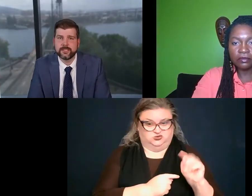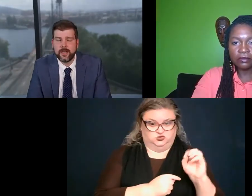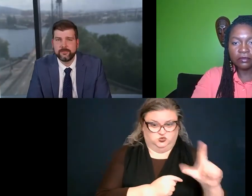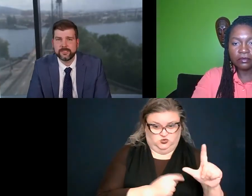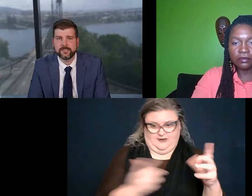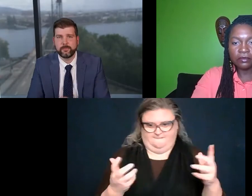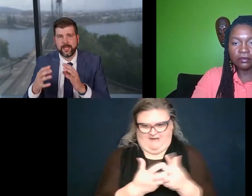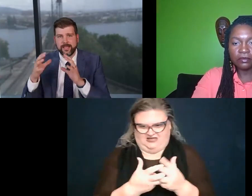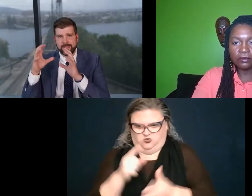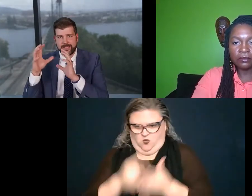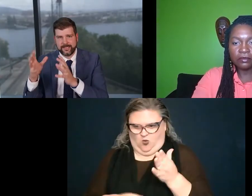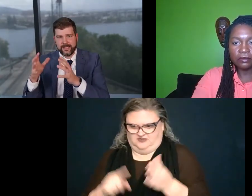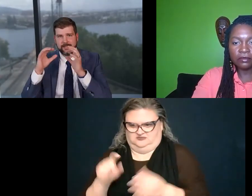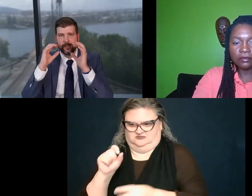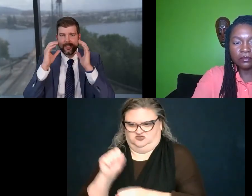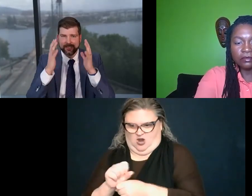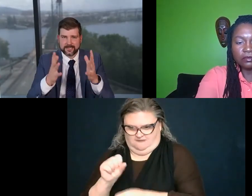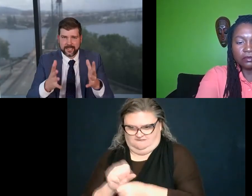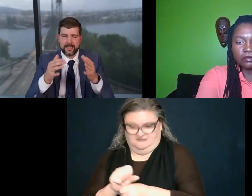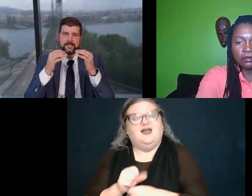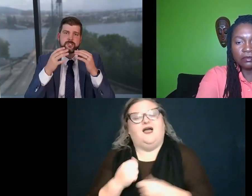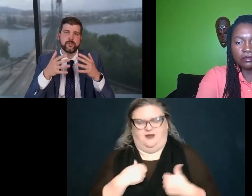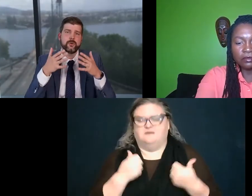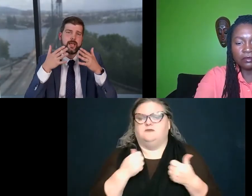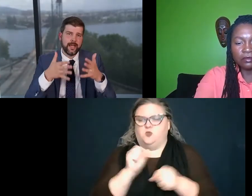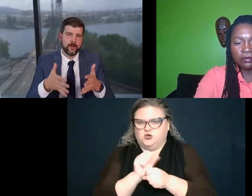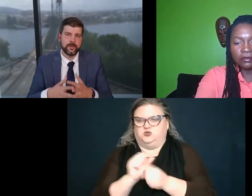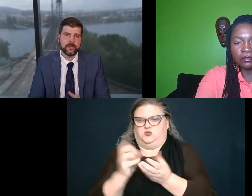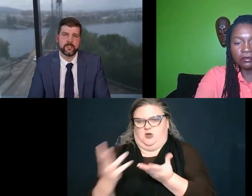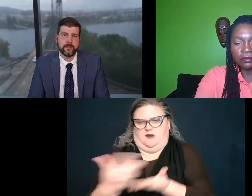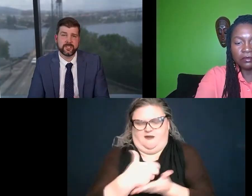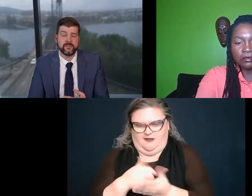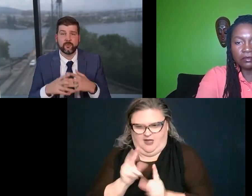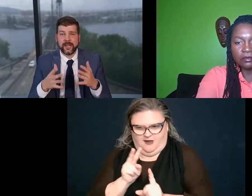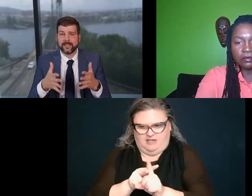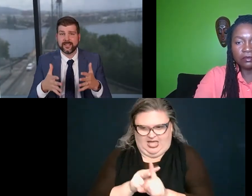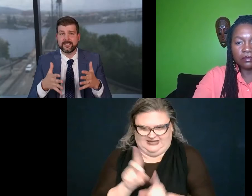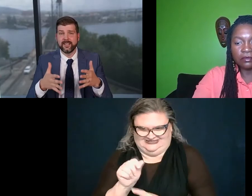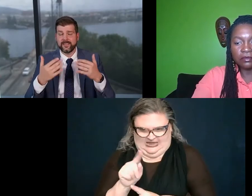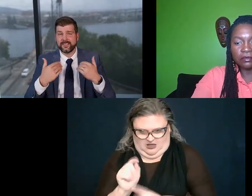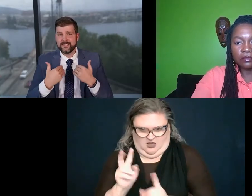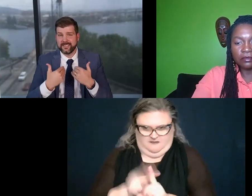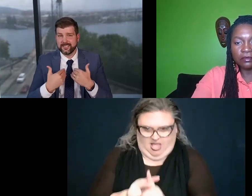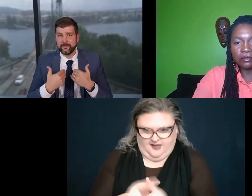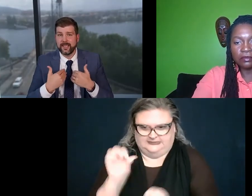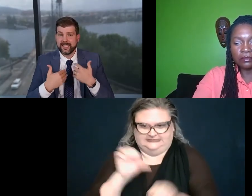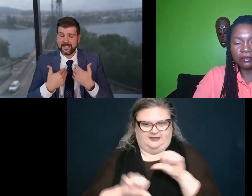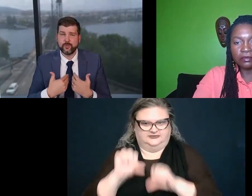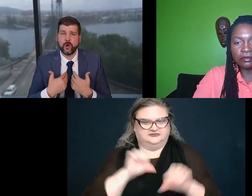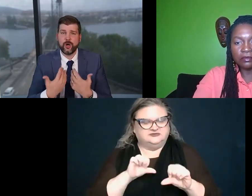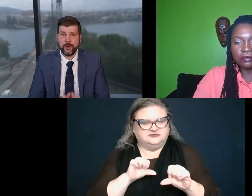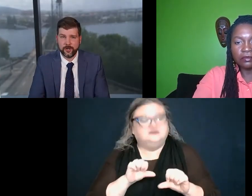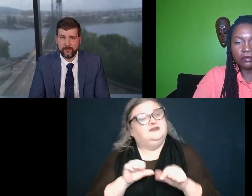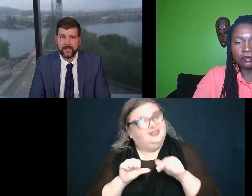doing in this office, is applying that data, the science, to how do we increase public safety, and recognizing that this system can